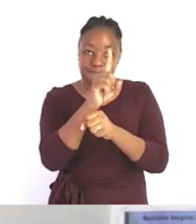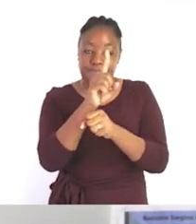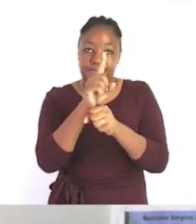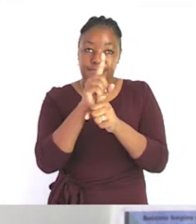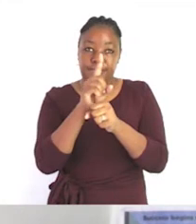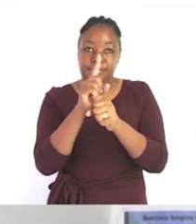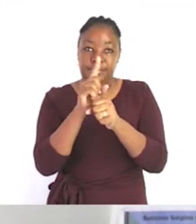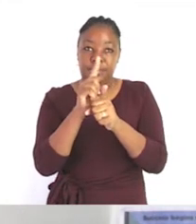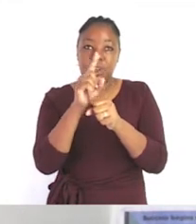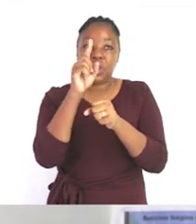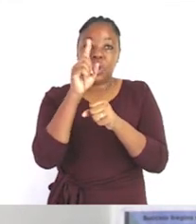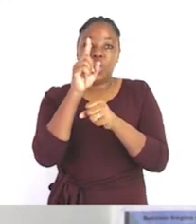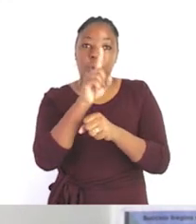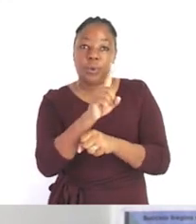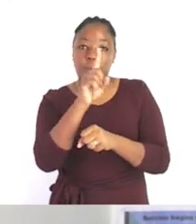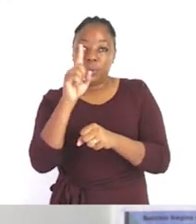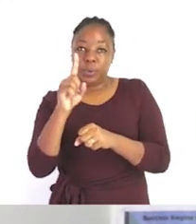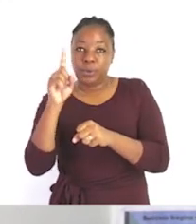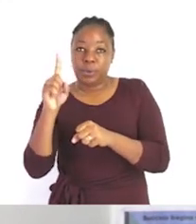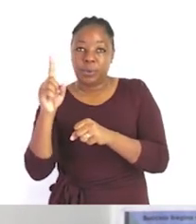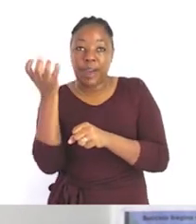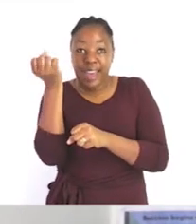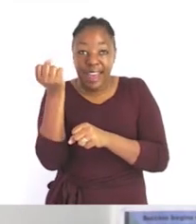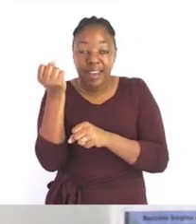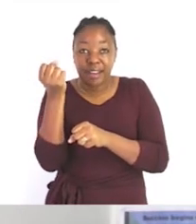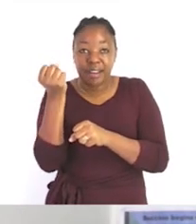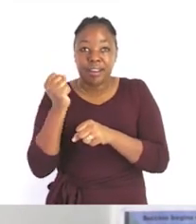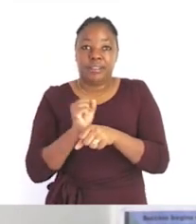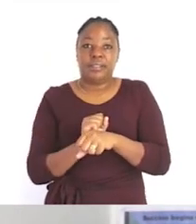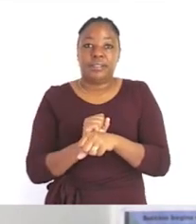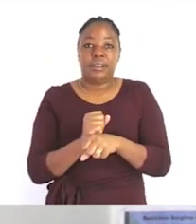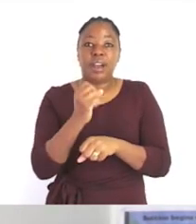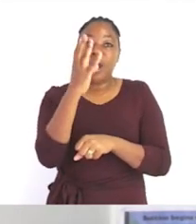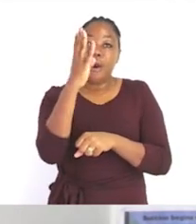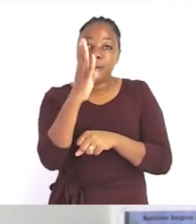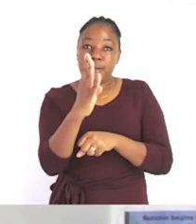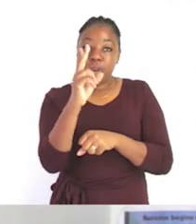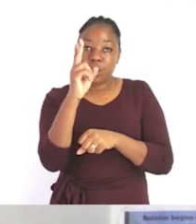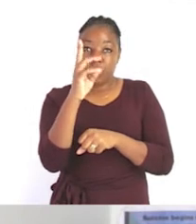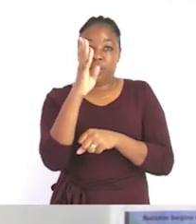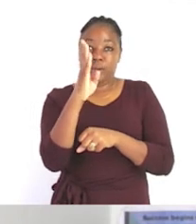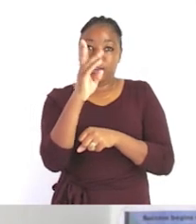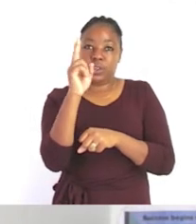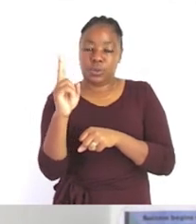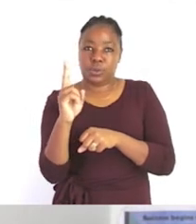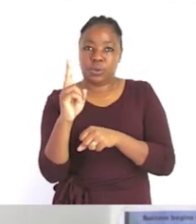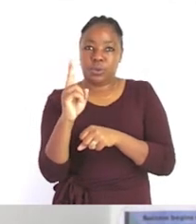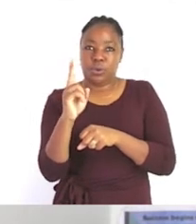there is a 1 for every first digit except for 42. So that means it's not the